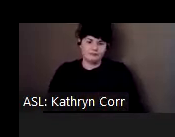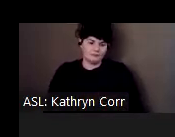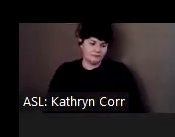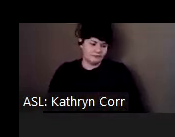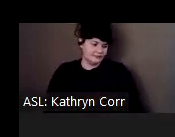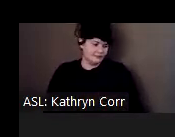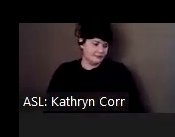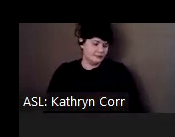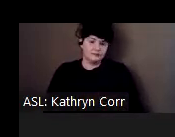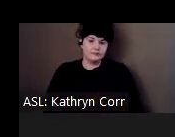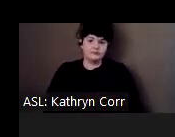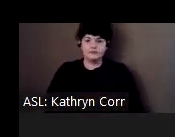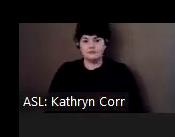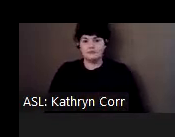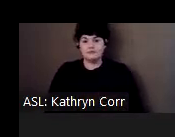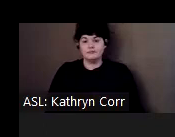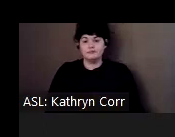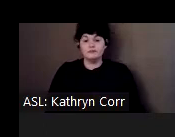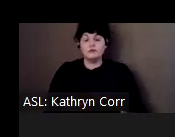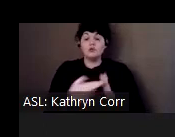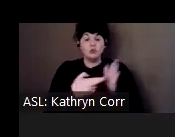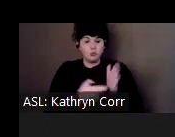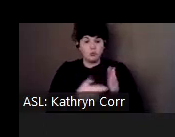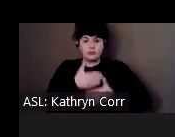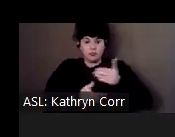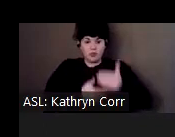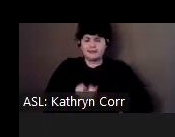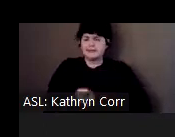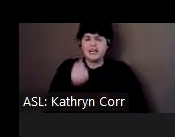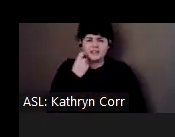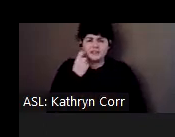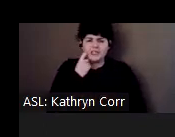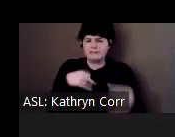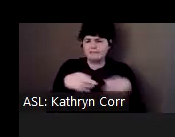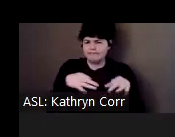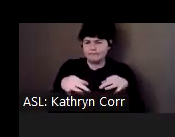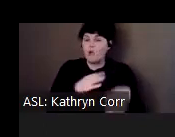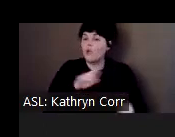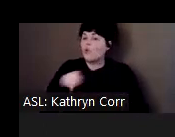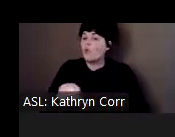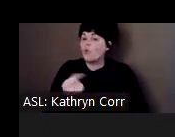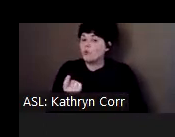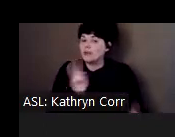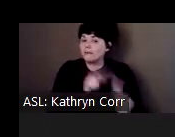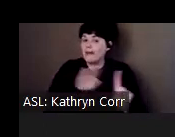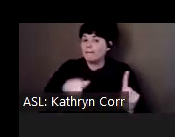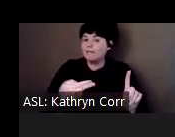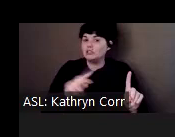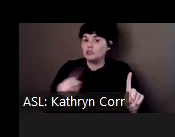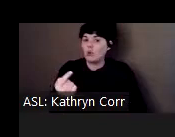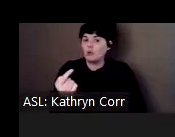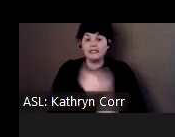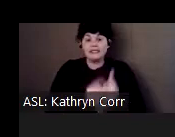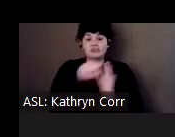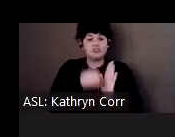These rules and the process that I just described only apply to Michigan. Every state sets their own rules